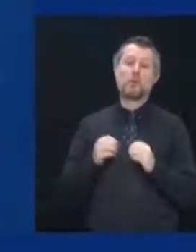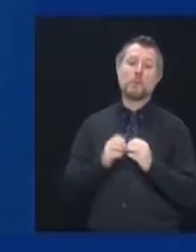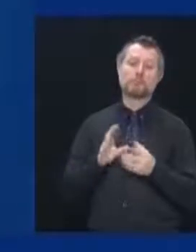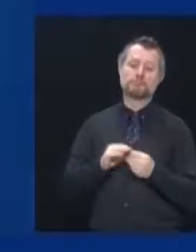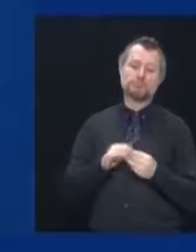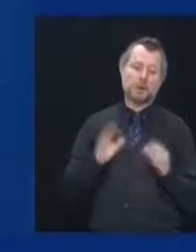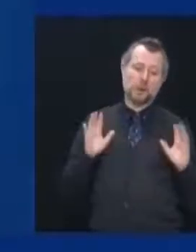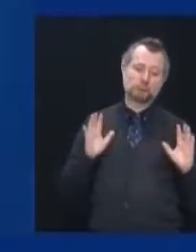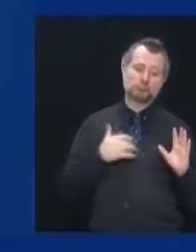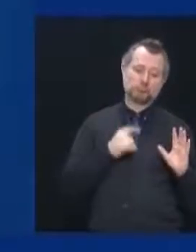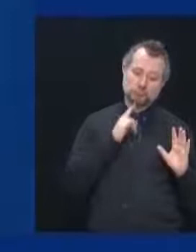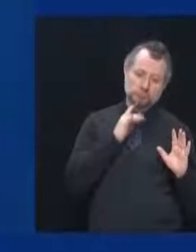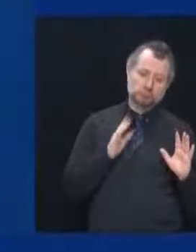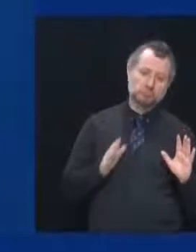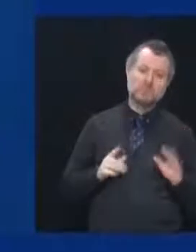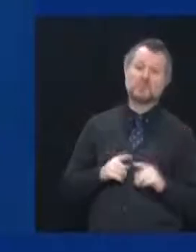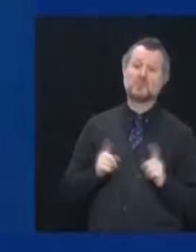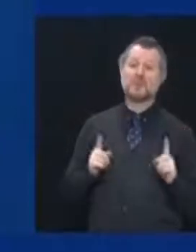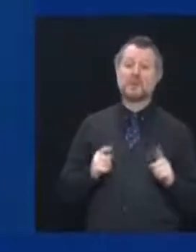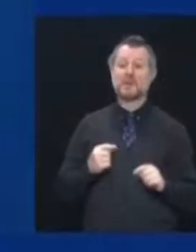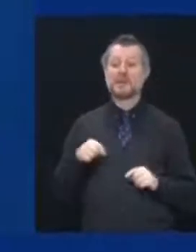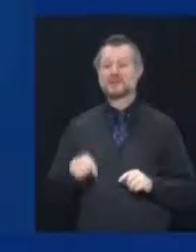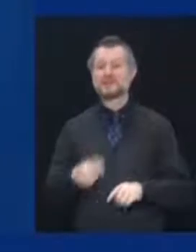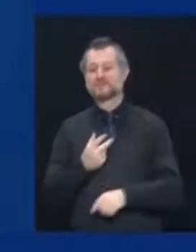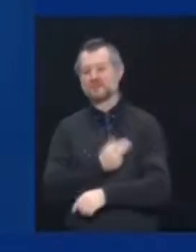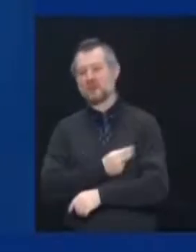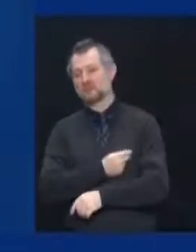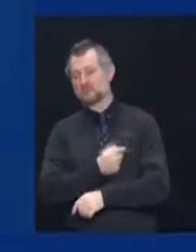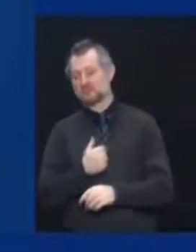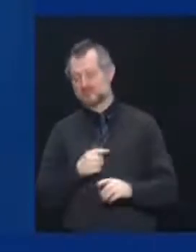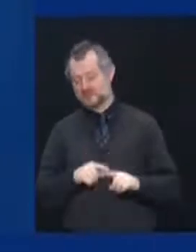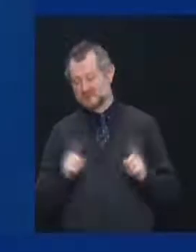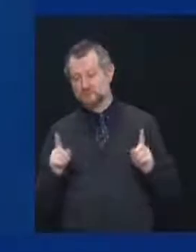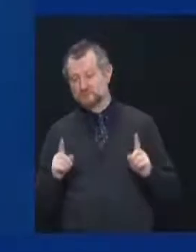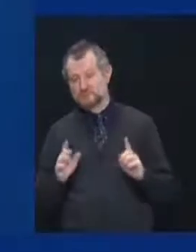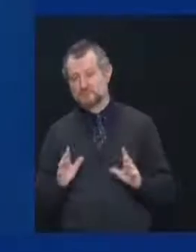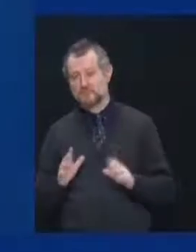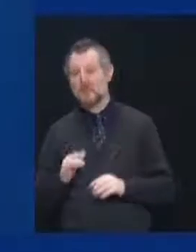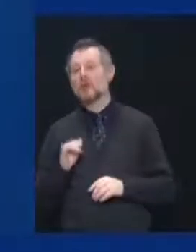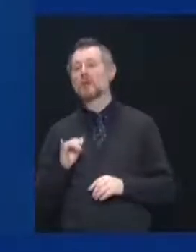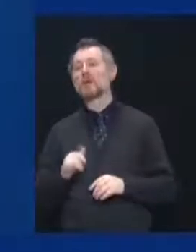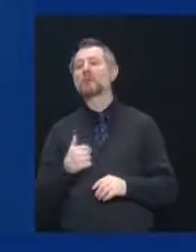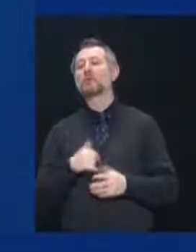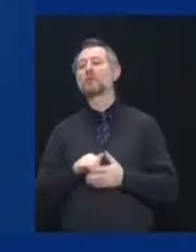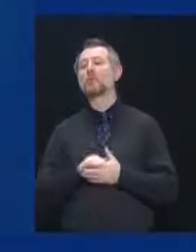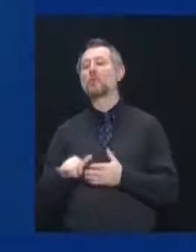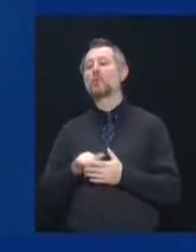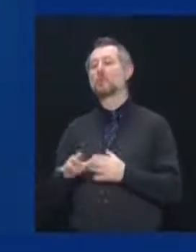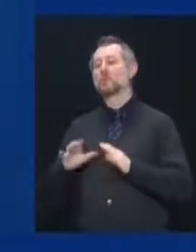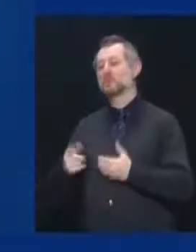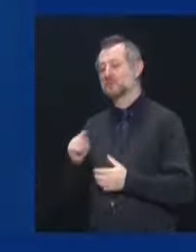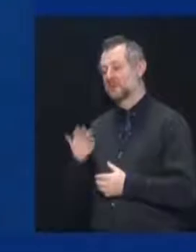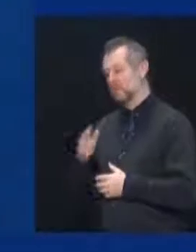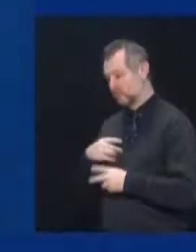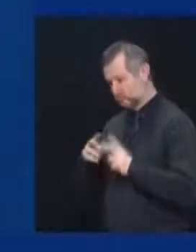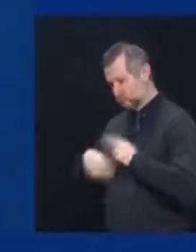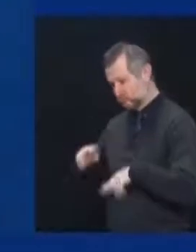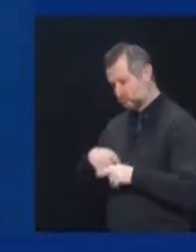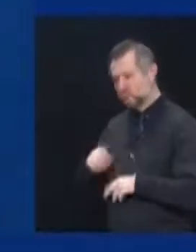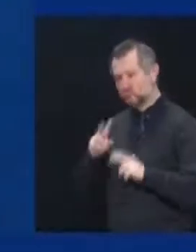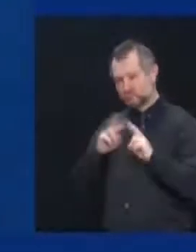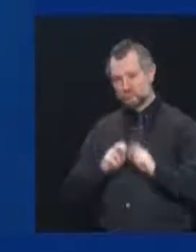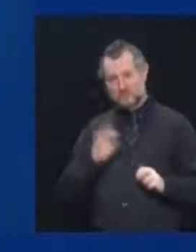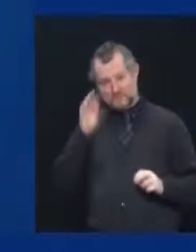But this vaccine is different, and that's why we had the New York group then affirm what the federal government